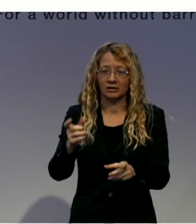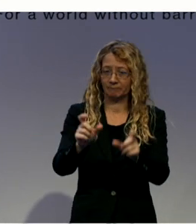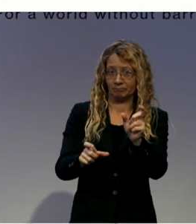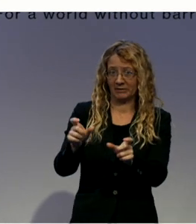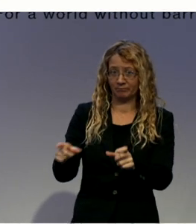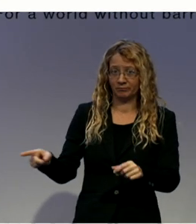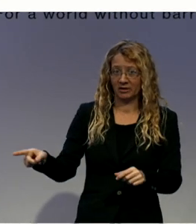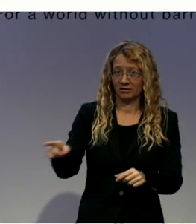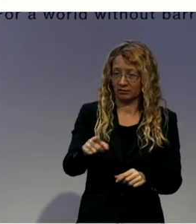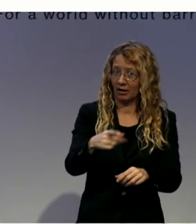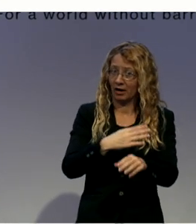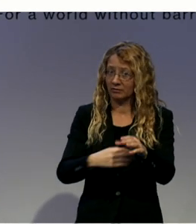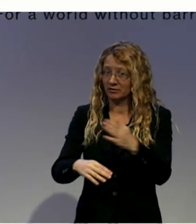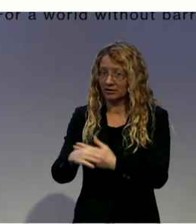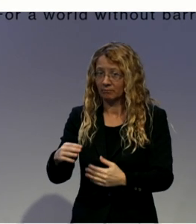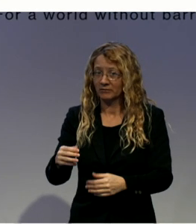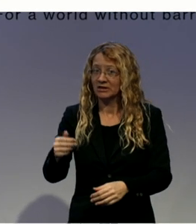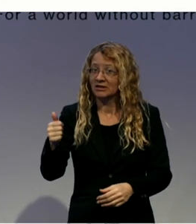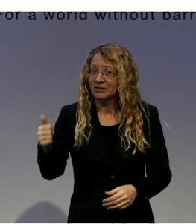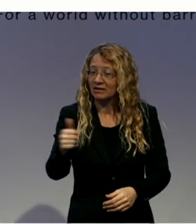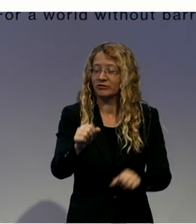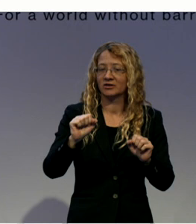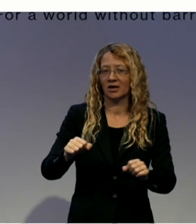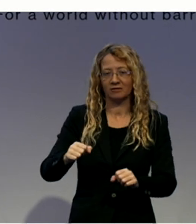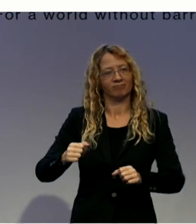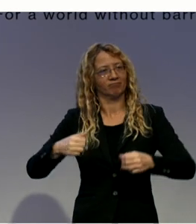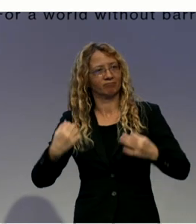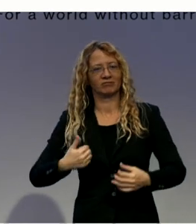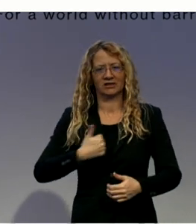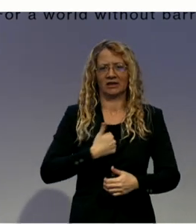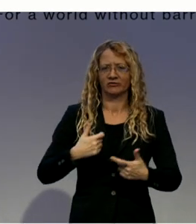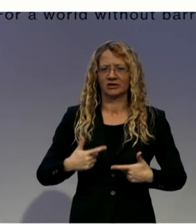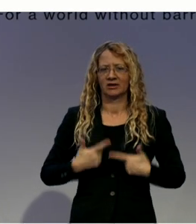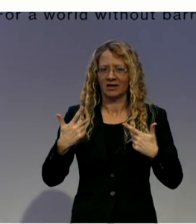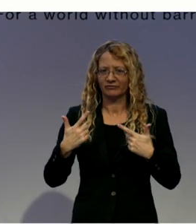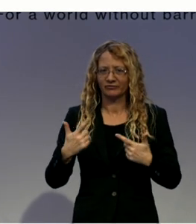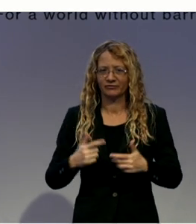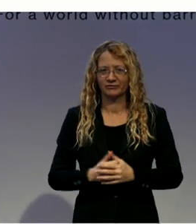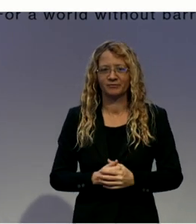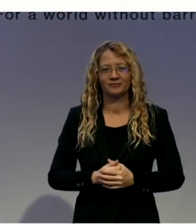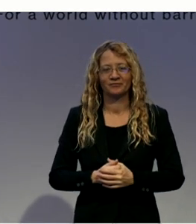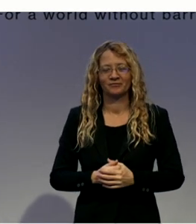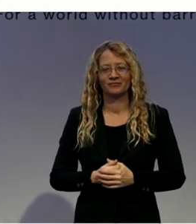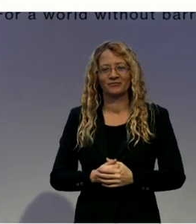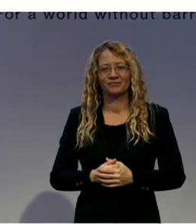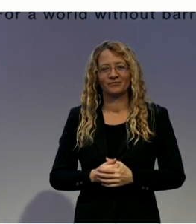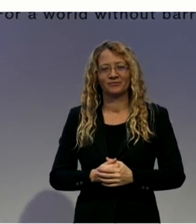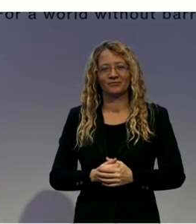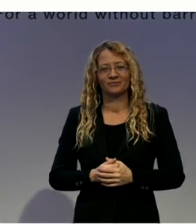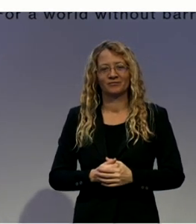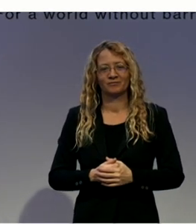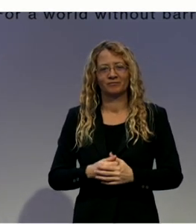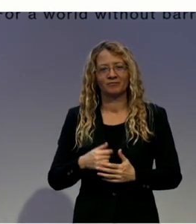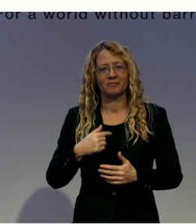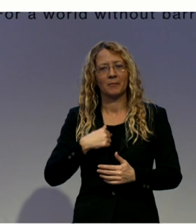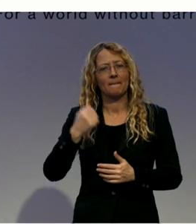possible. The idea started to think about it from the beginning. Let's start from home. At home, we need to